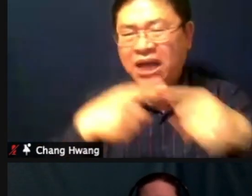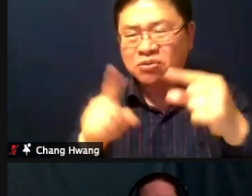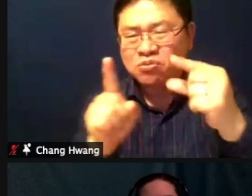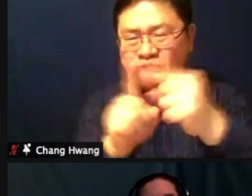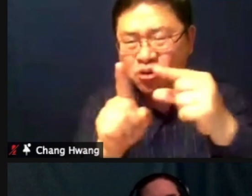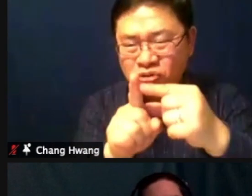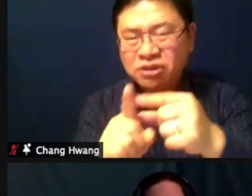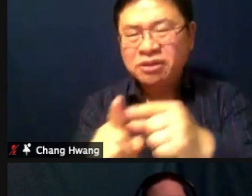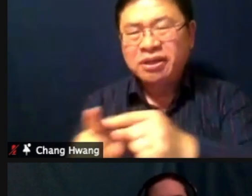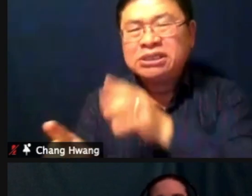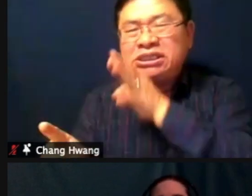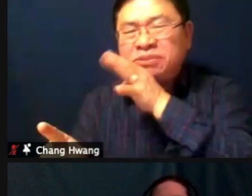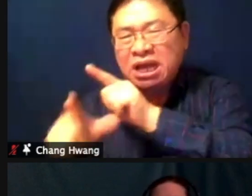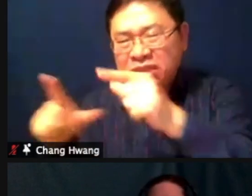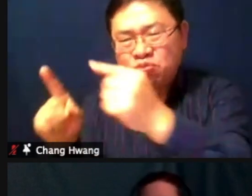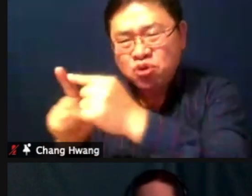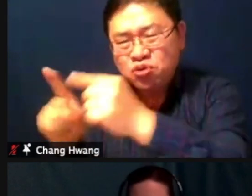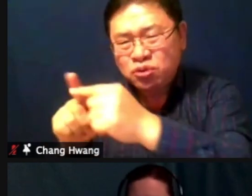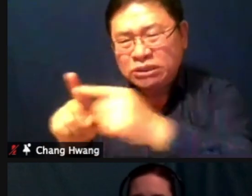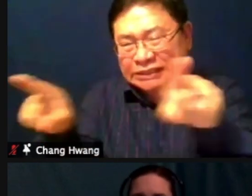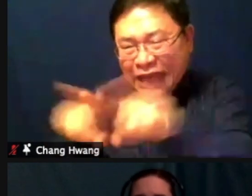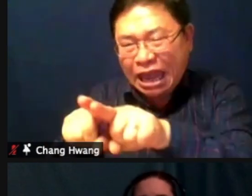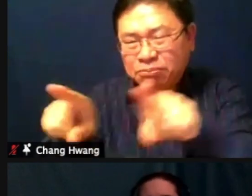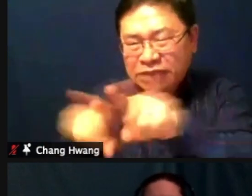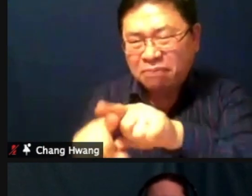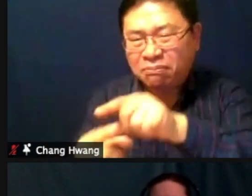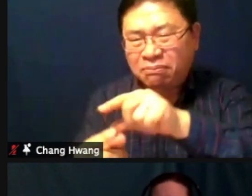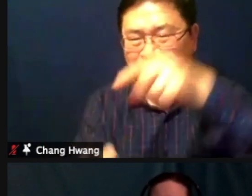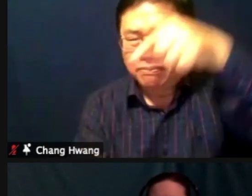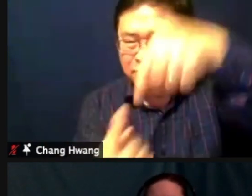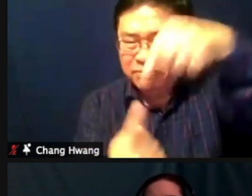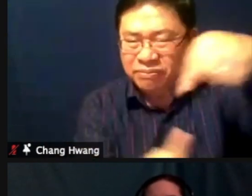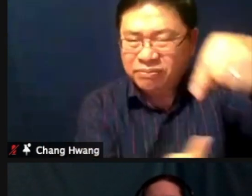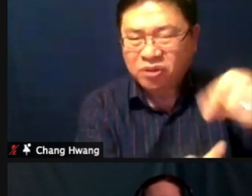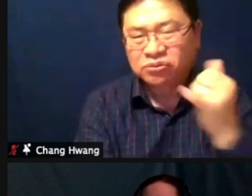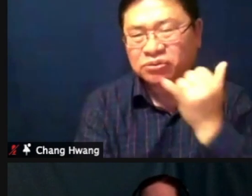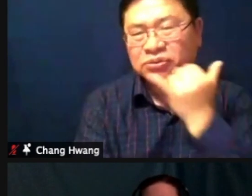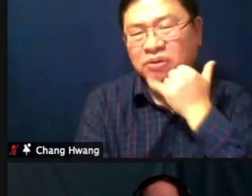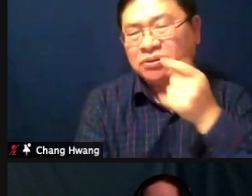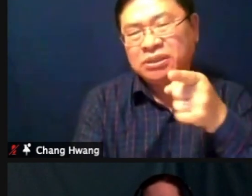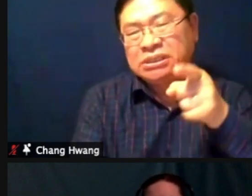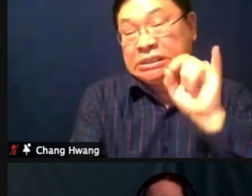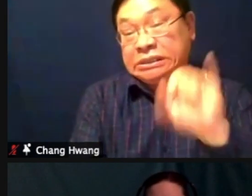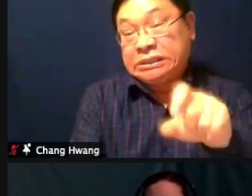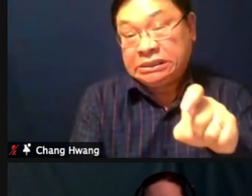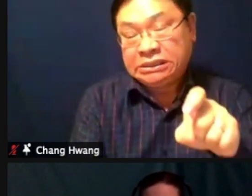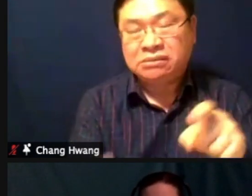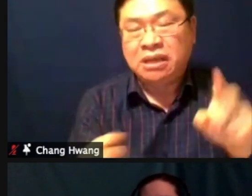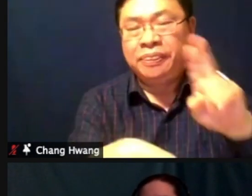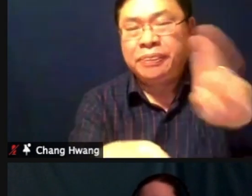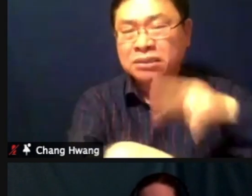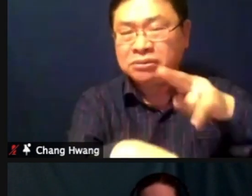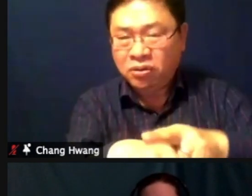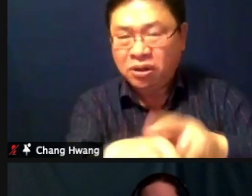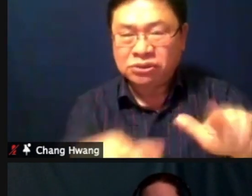And I don't think this is the right way to approach a language when we're talking about languages. You can't focus on a